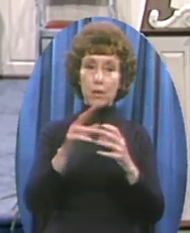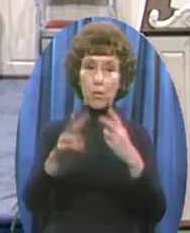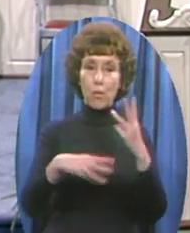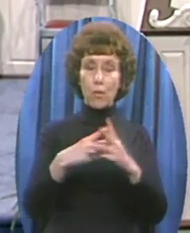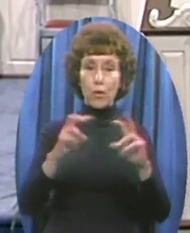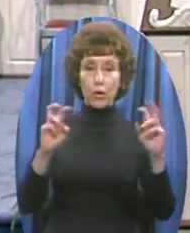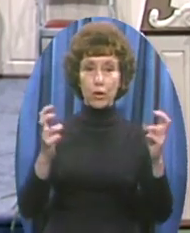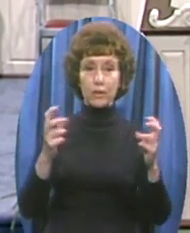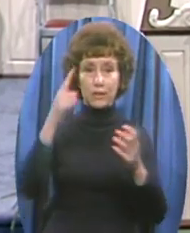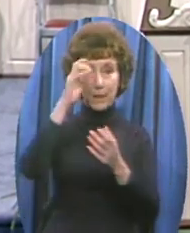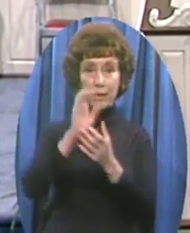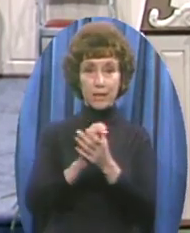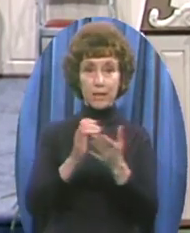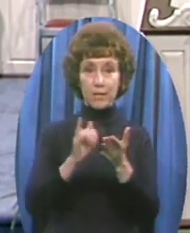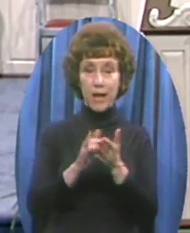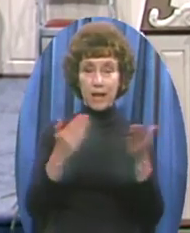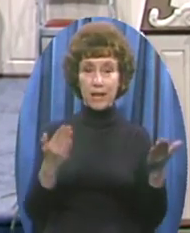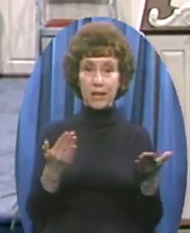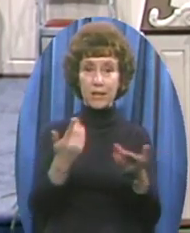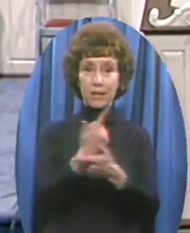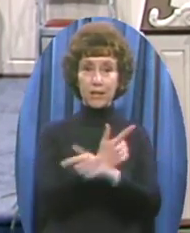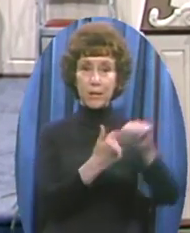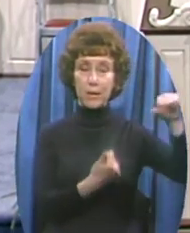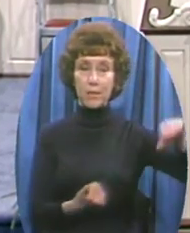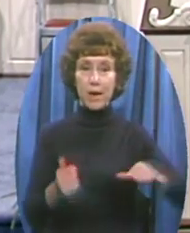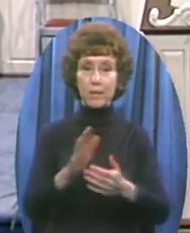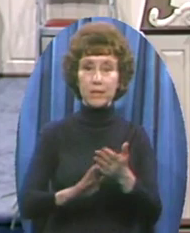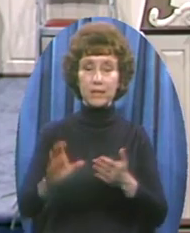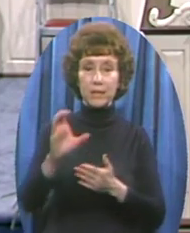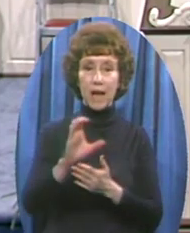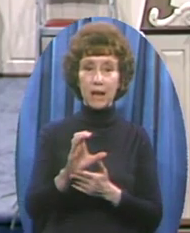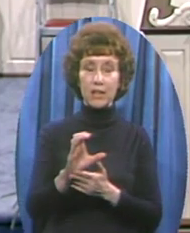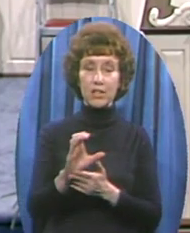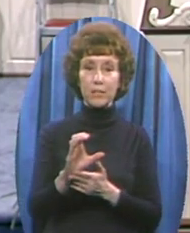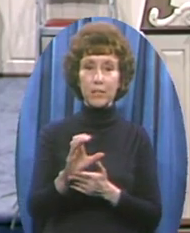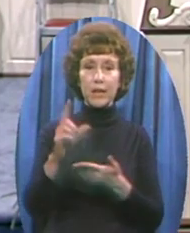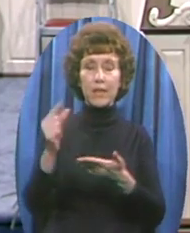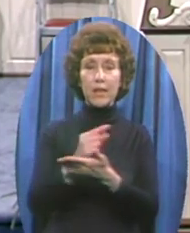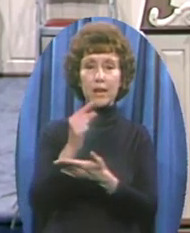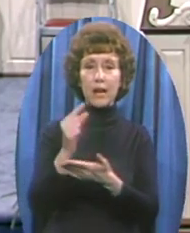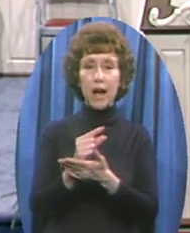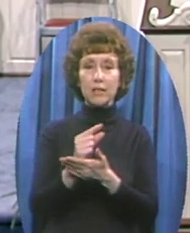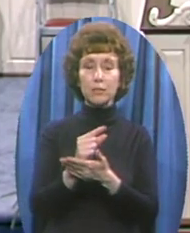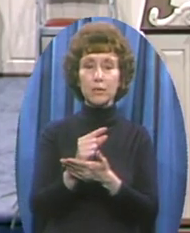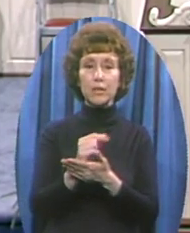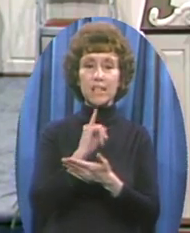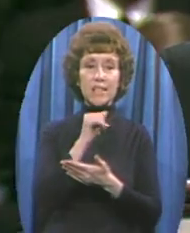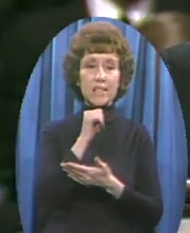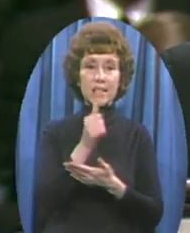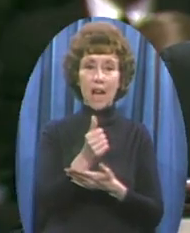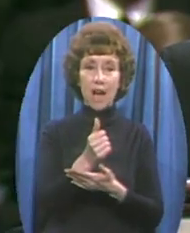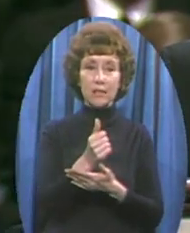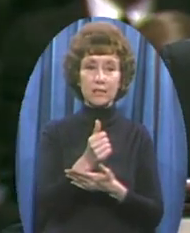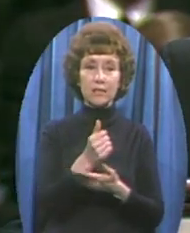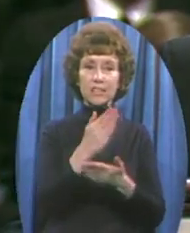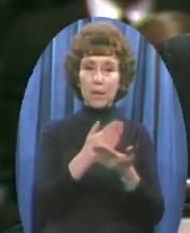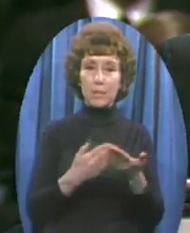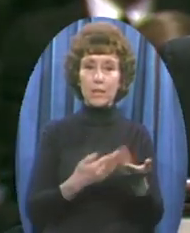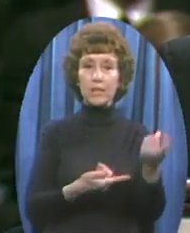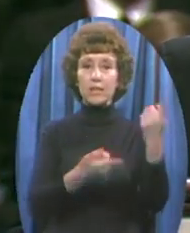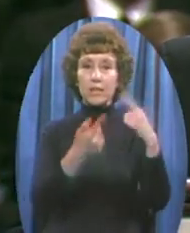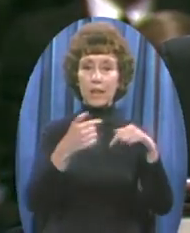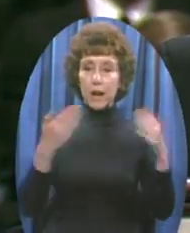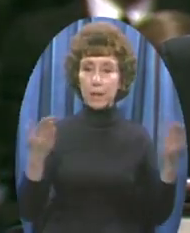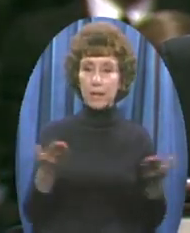and taught, the gospel isn't something to come to church to hear. It's something to go from the church to tell. They believe in